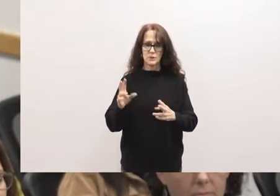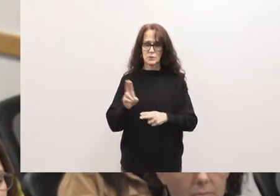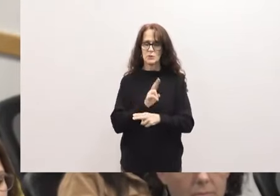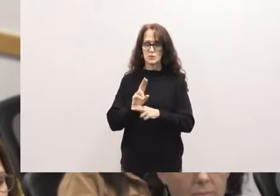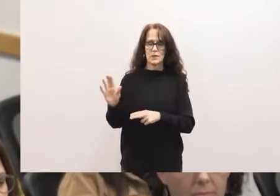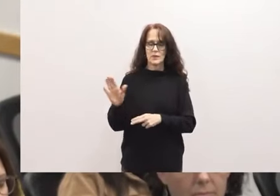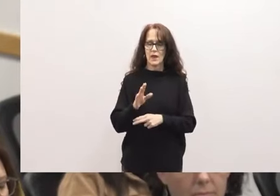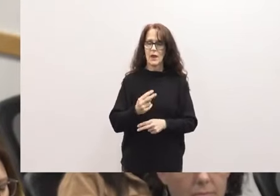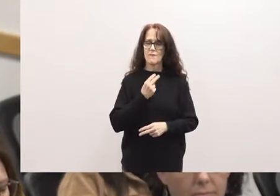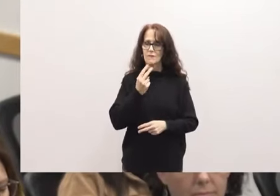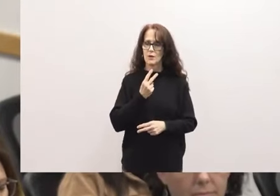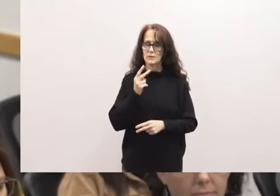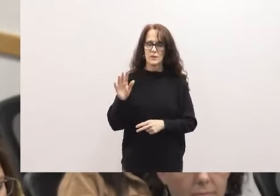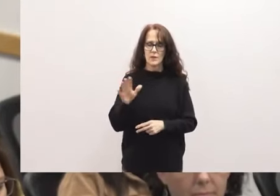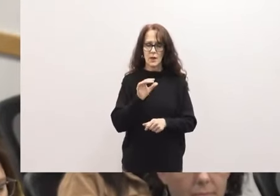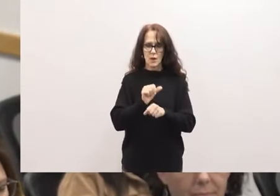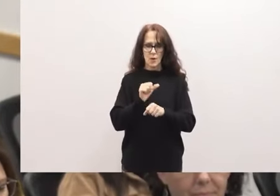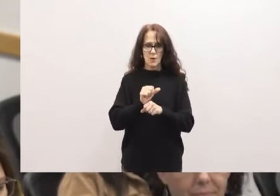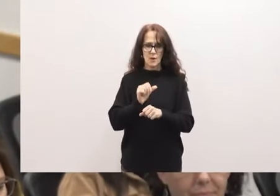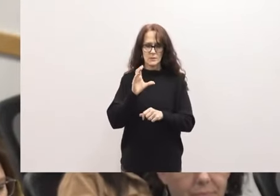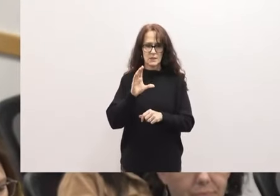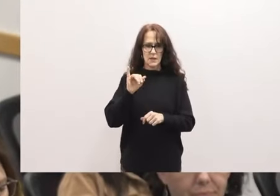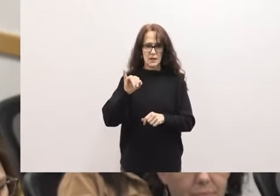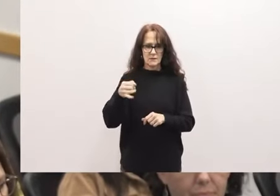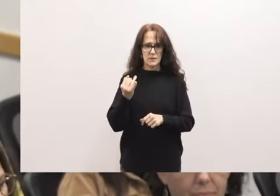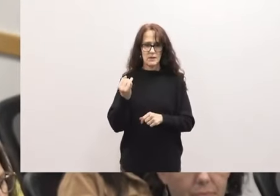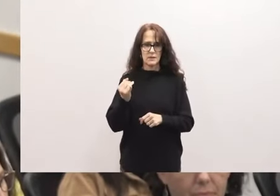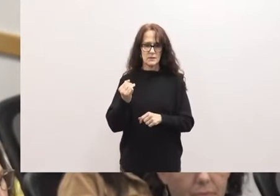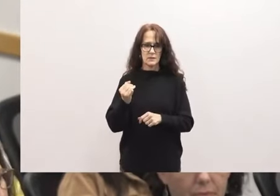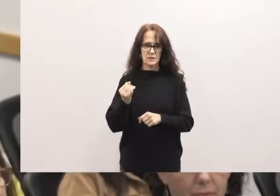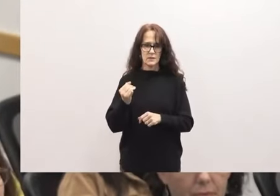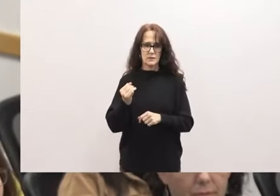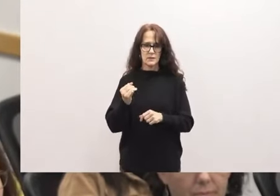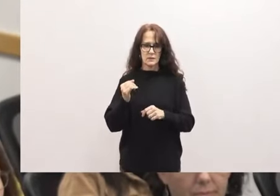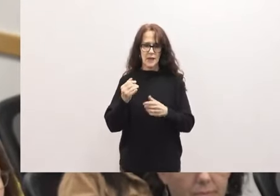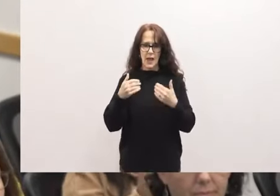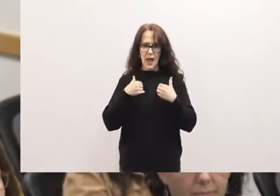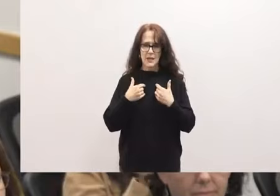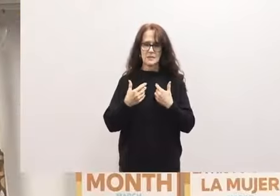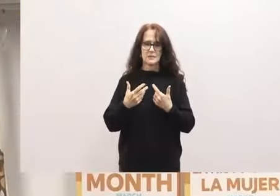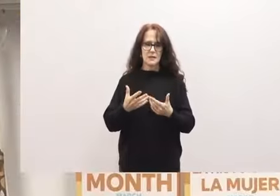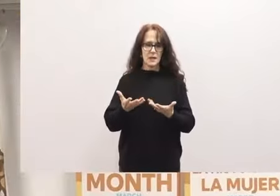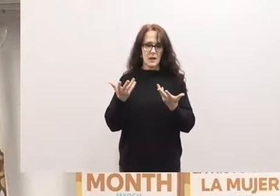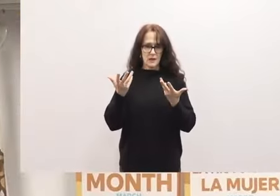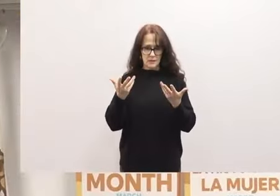here and all of the work that CFJ does and continues doing here in the community. Thank you.